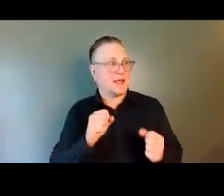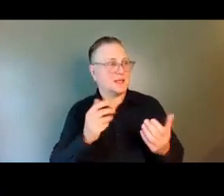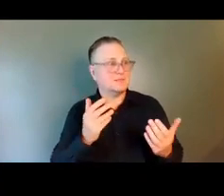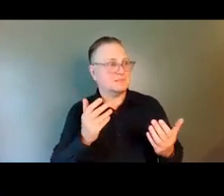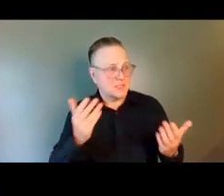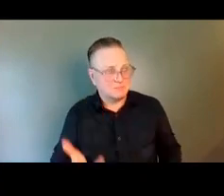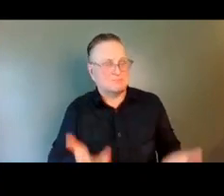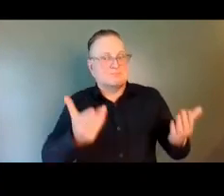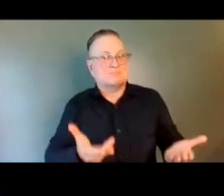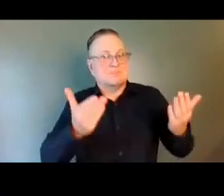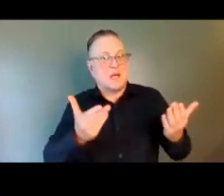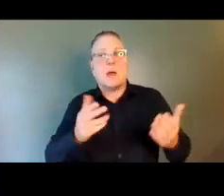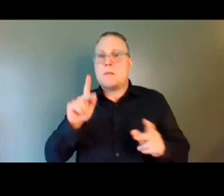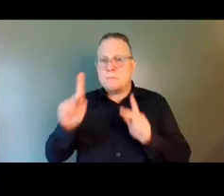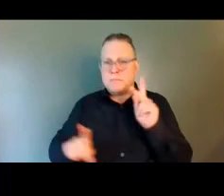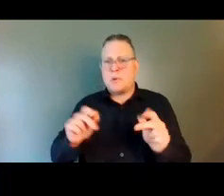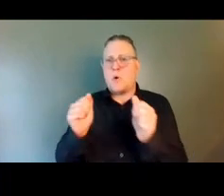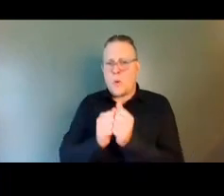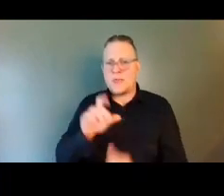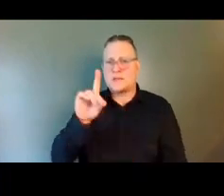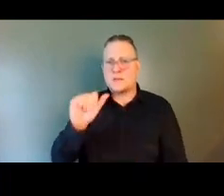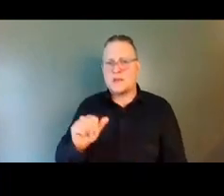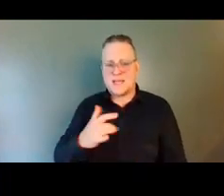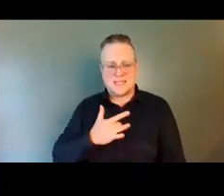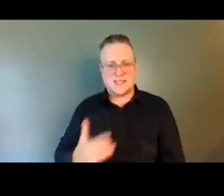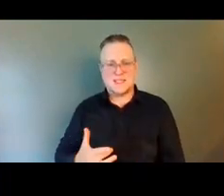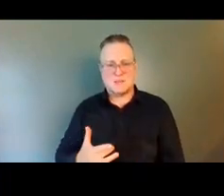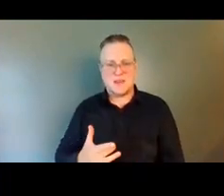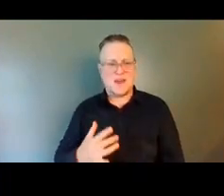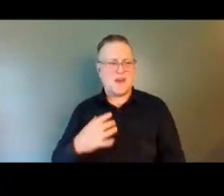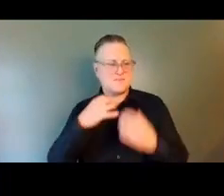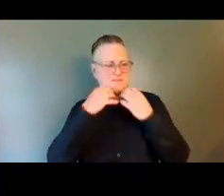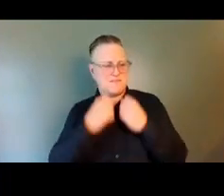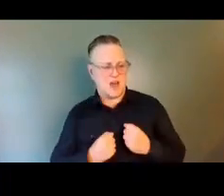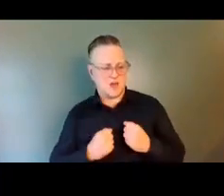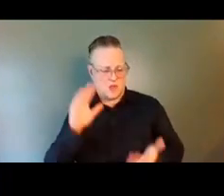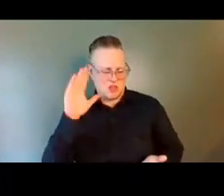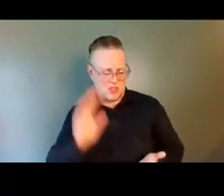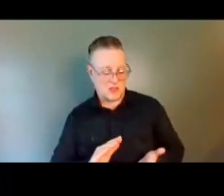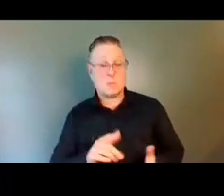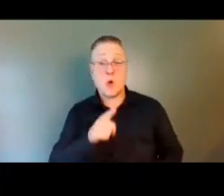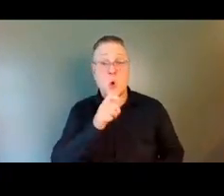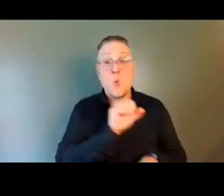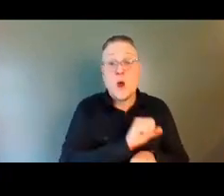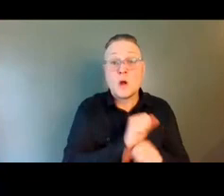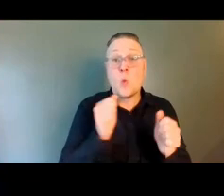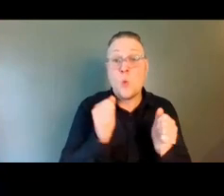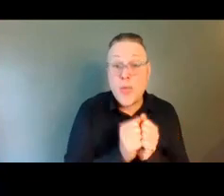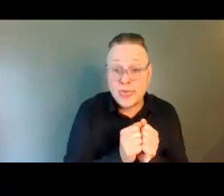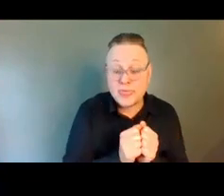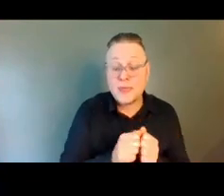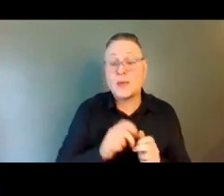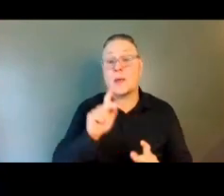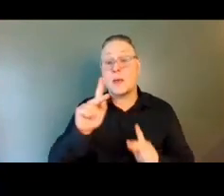are people with disabilities devalued in this society, but the people who work with us also are devalued, particularly direct